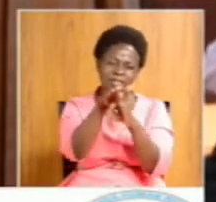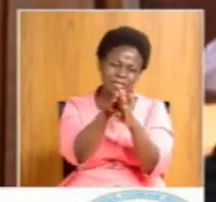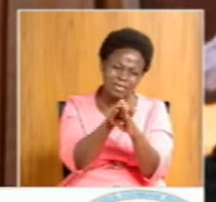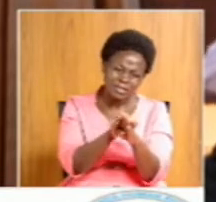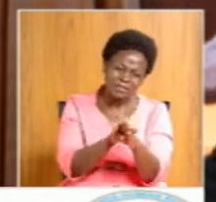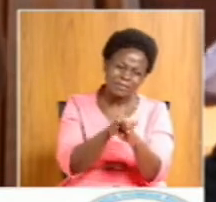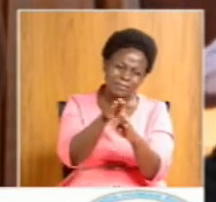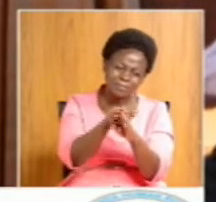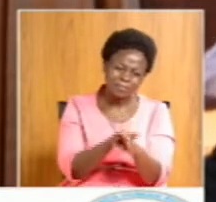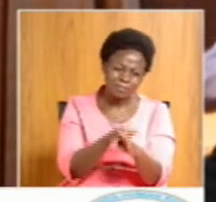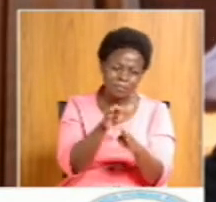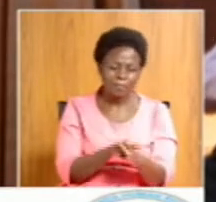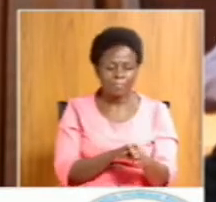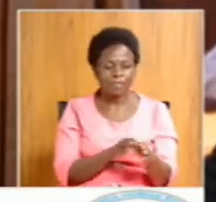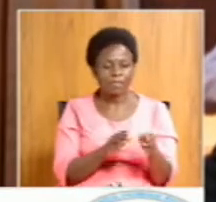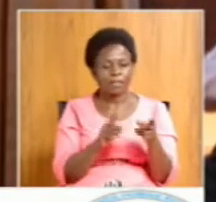number two